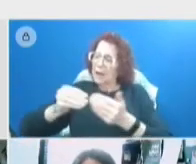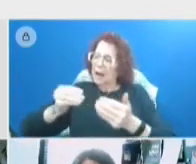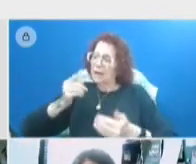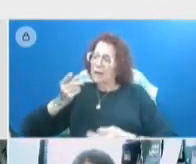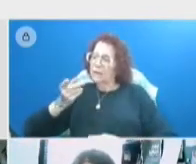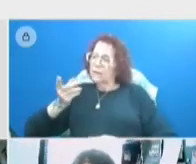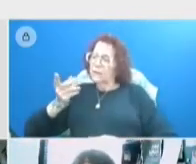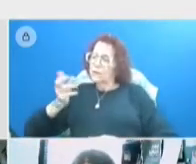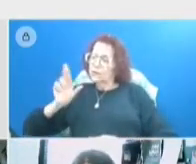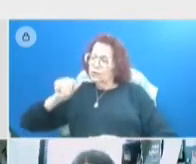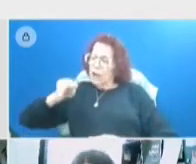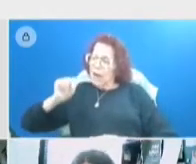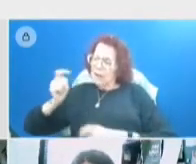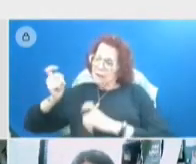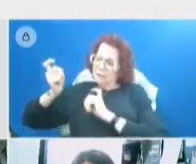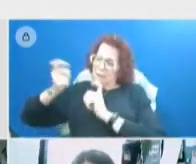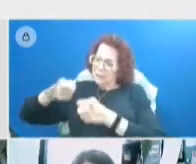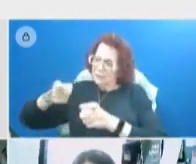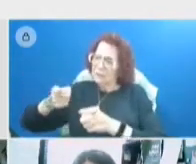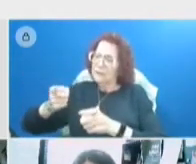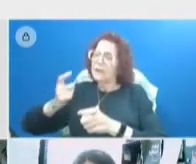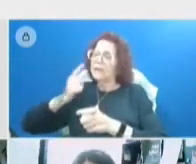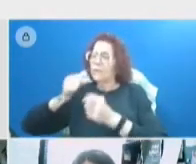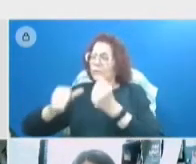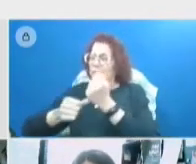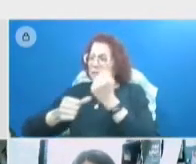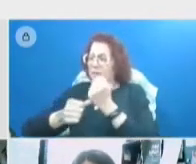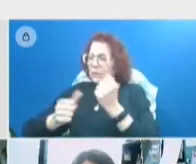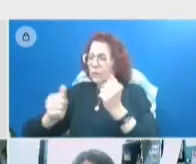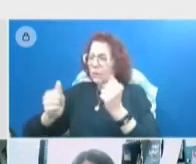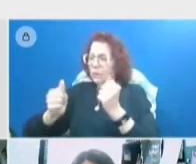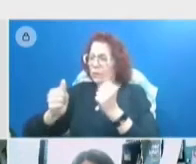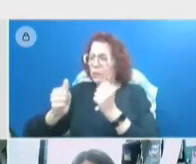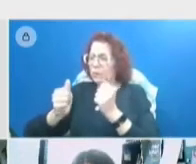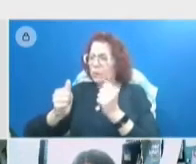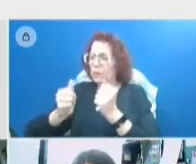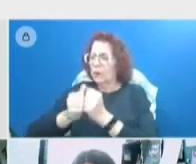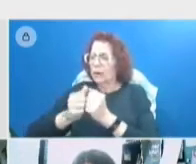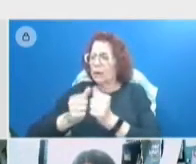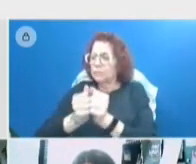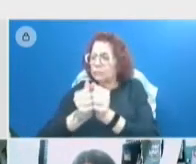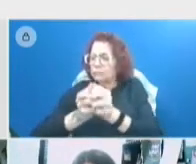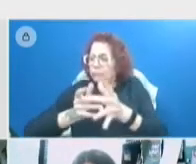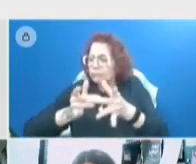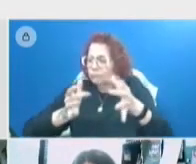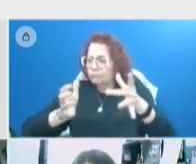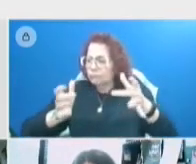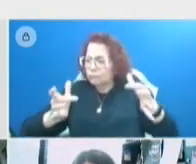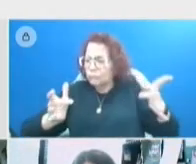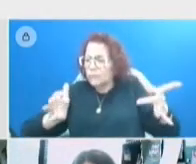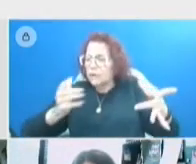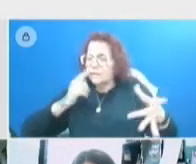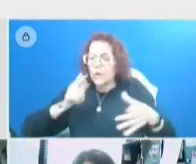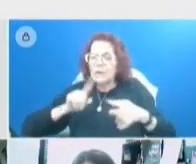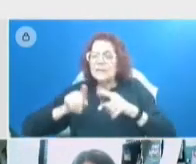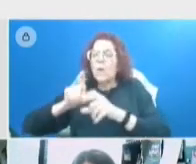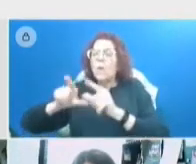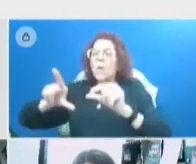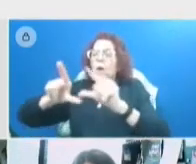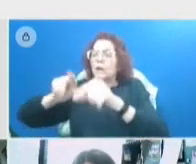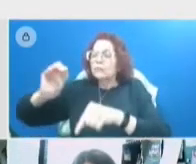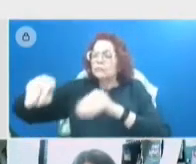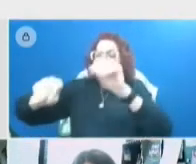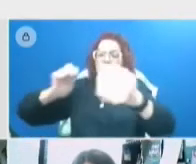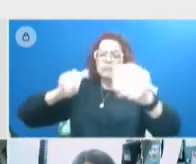the expenses related to the expansion of early voting. And there was in the capital budget